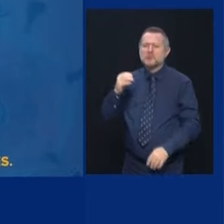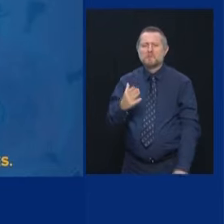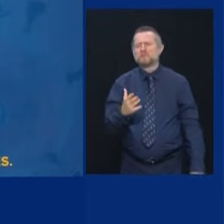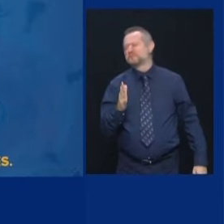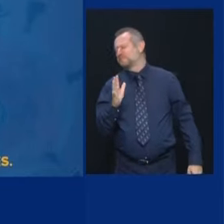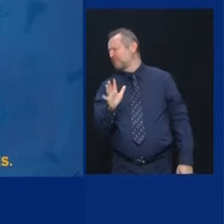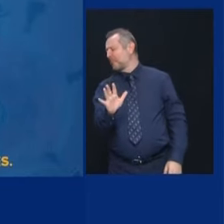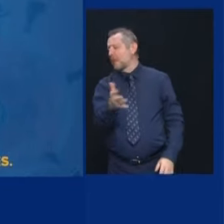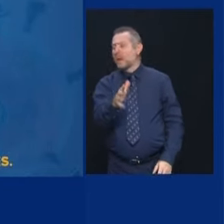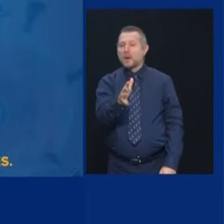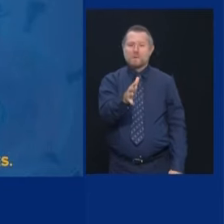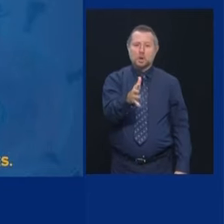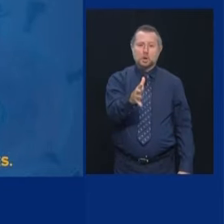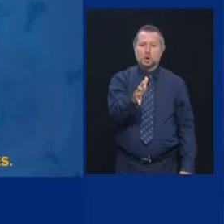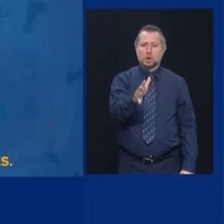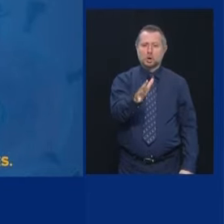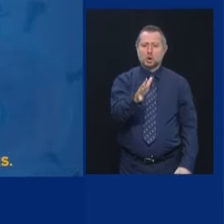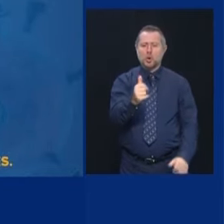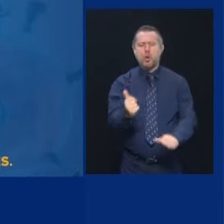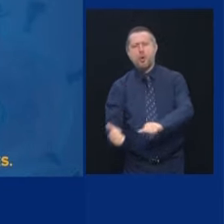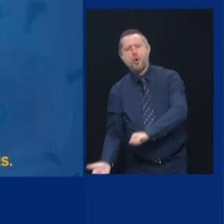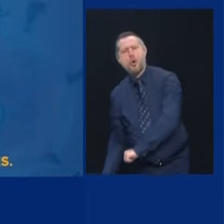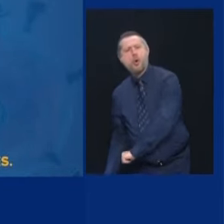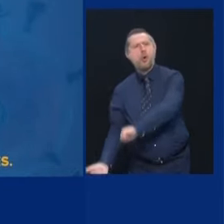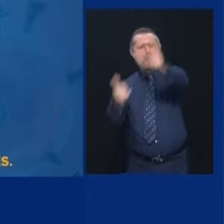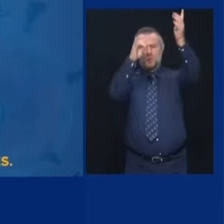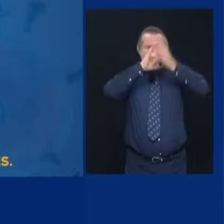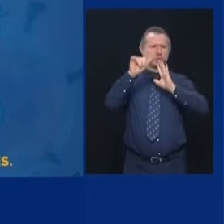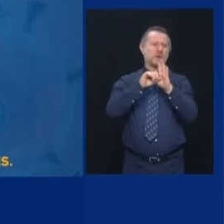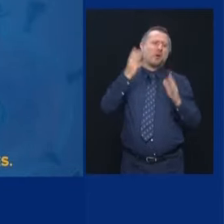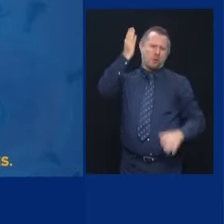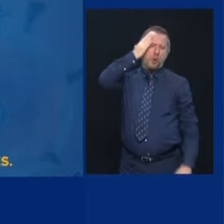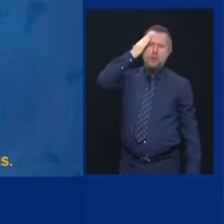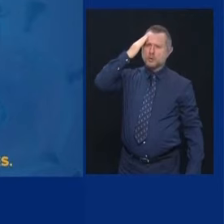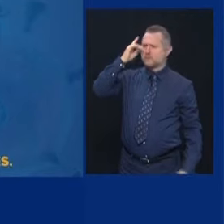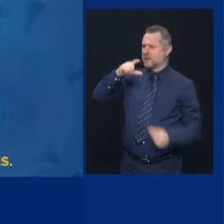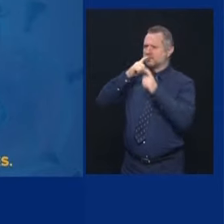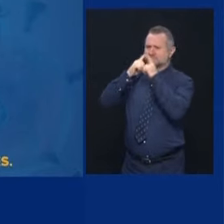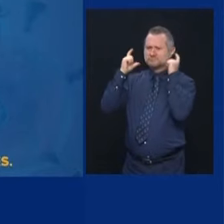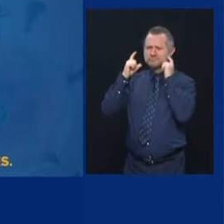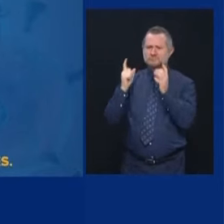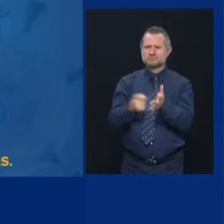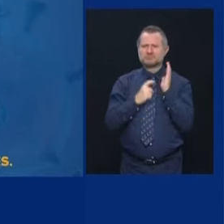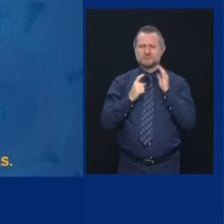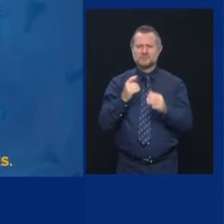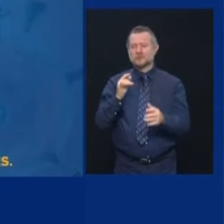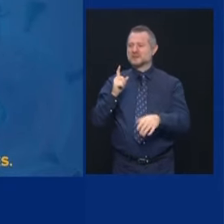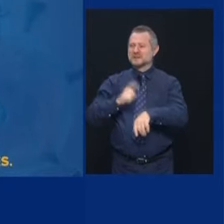in the state who says that. Enforcement is enforcement, okay?